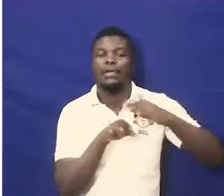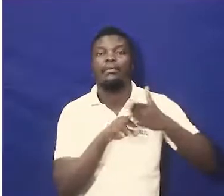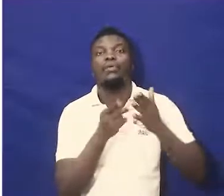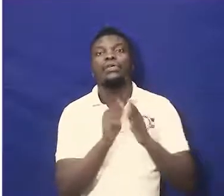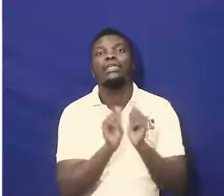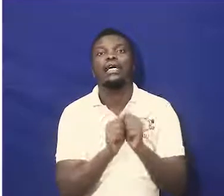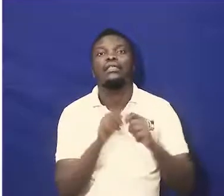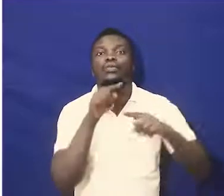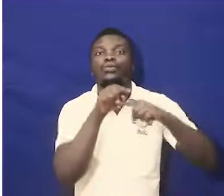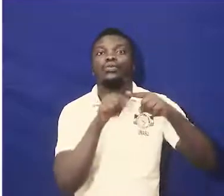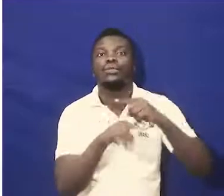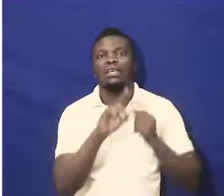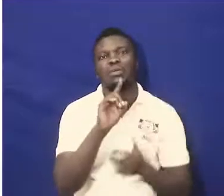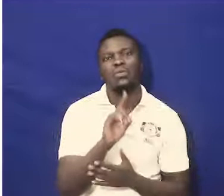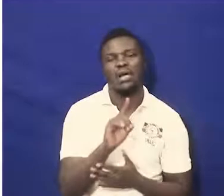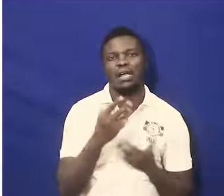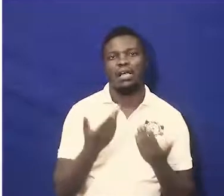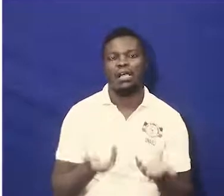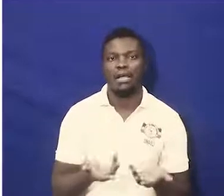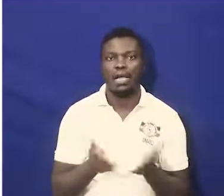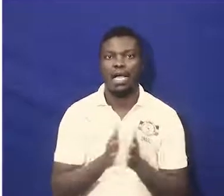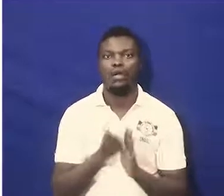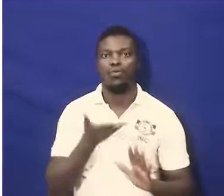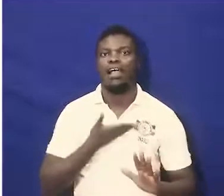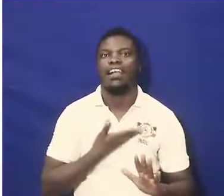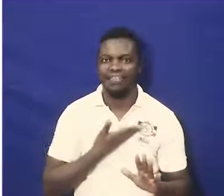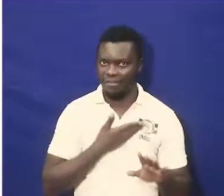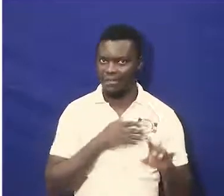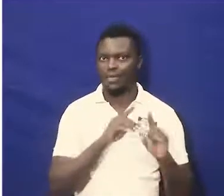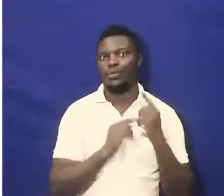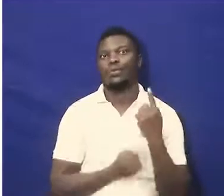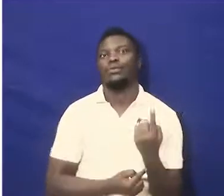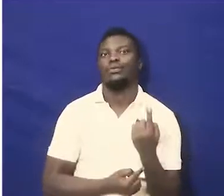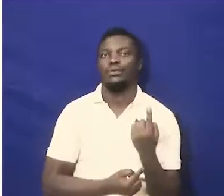can be divided by 1 and you remain with that number.